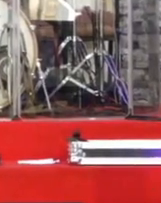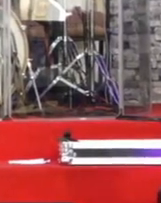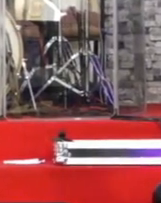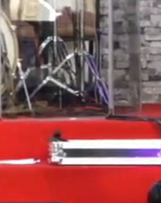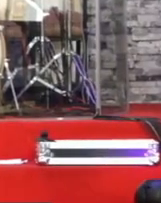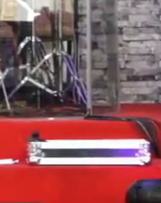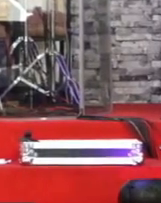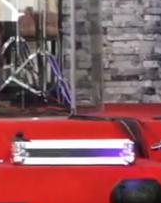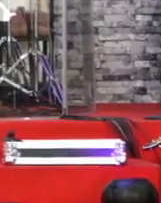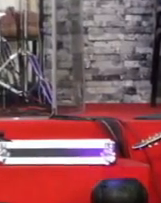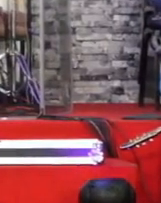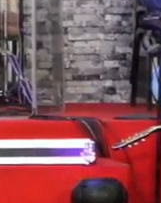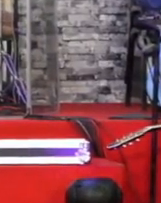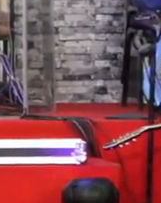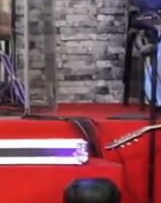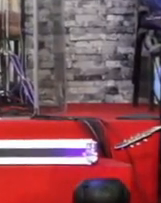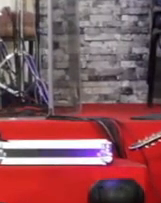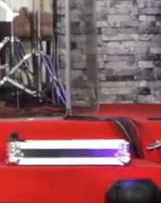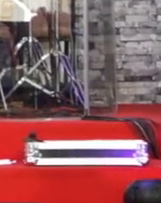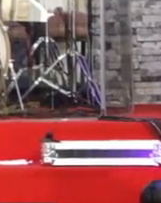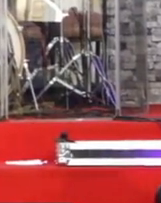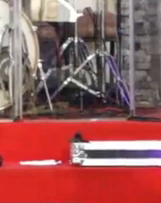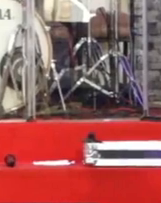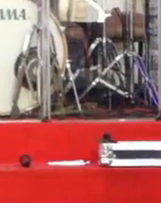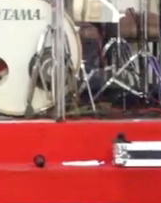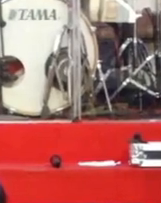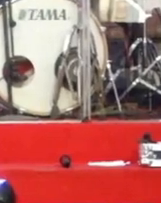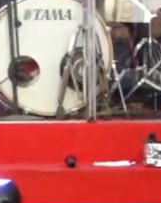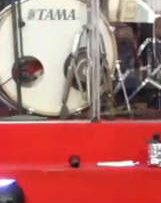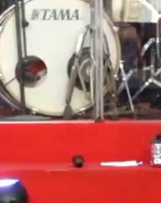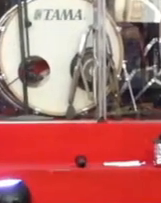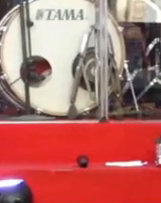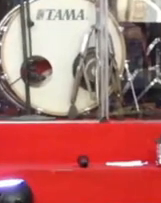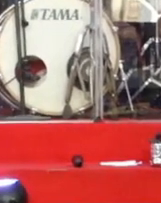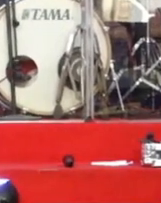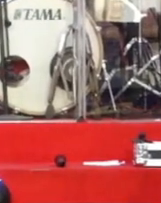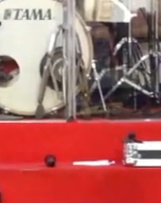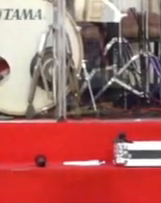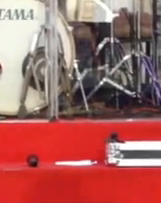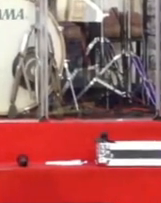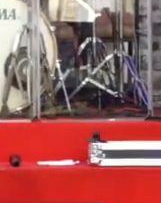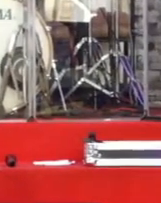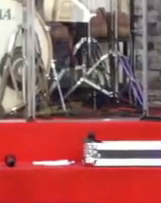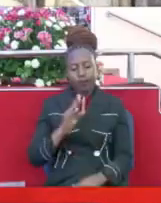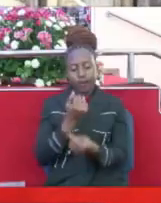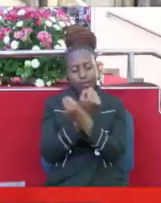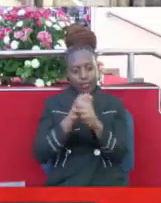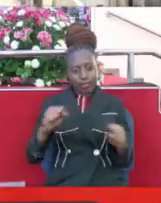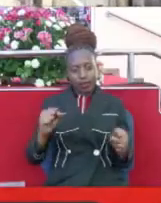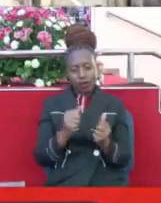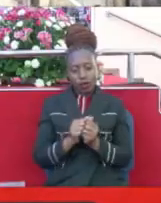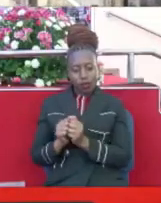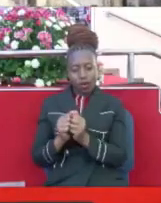mitume 16:31 we will be saved together with our households. Ni kwamba tutaokolewa pamoja na jamii zetu. Bwana Yesu asifiwe.